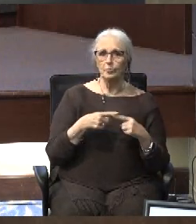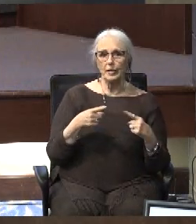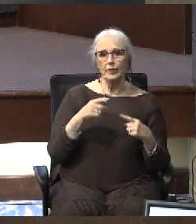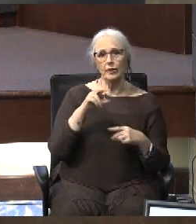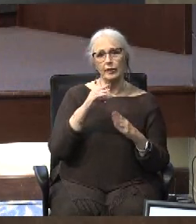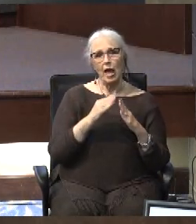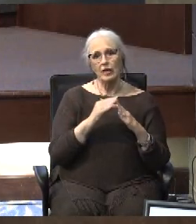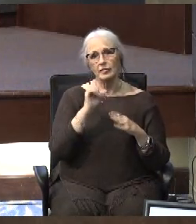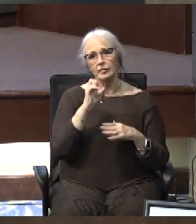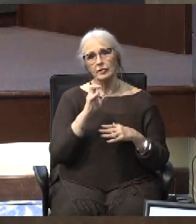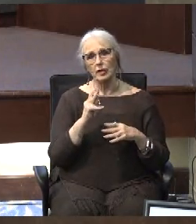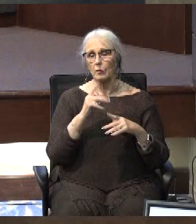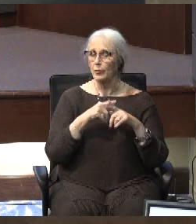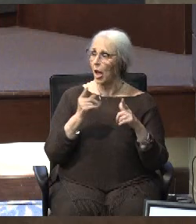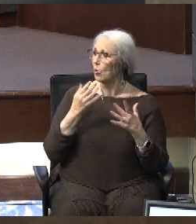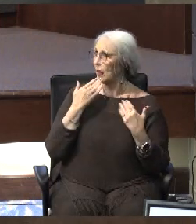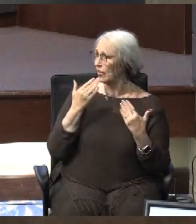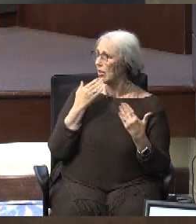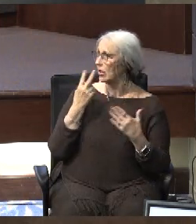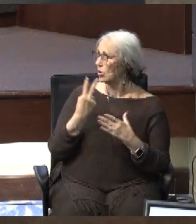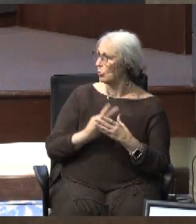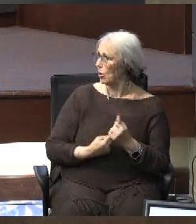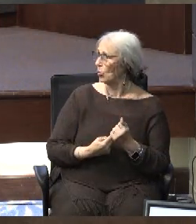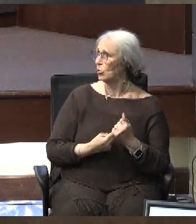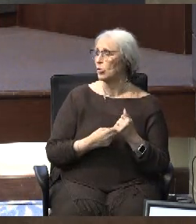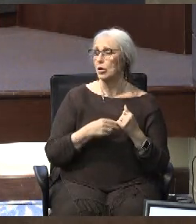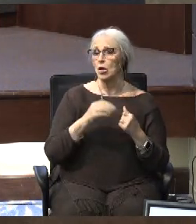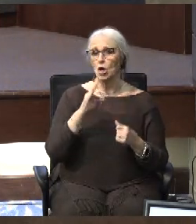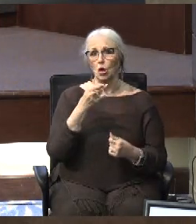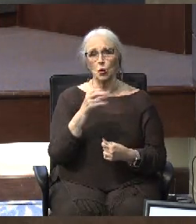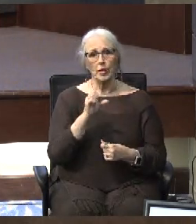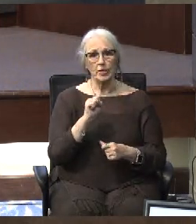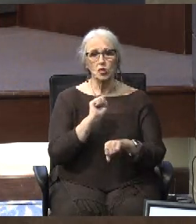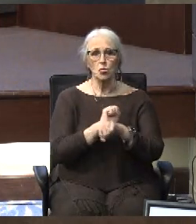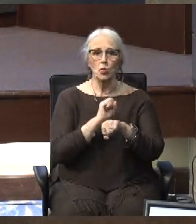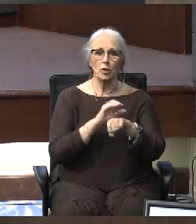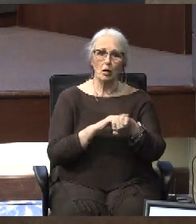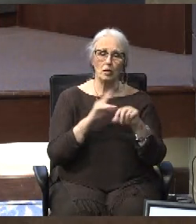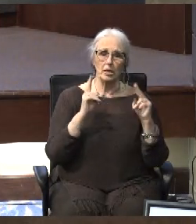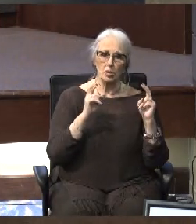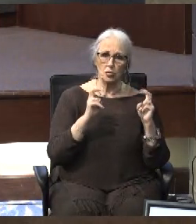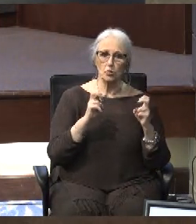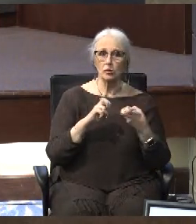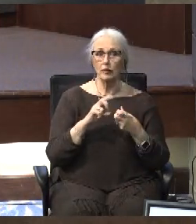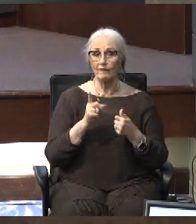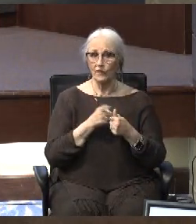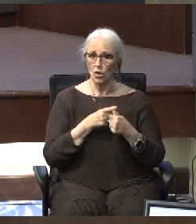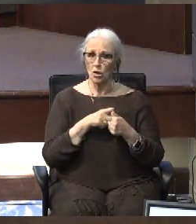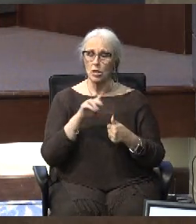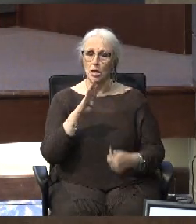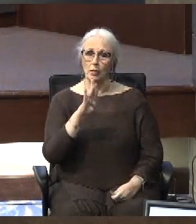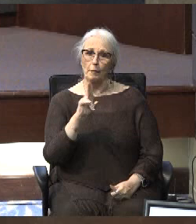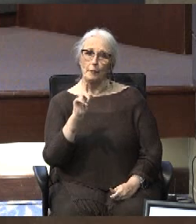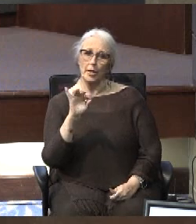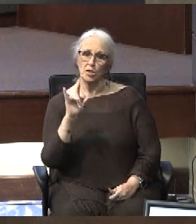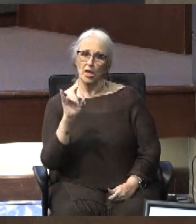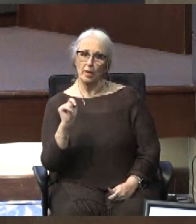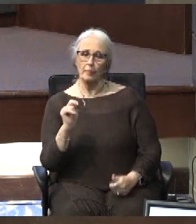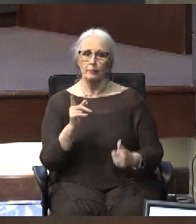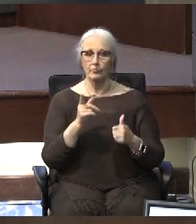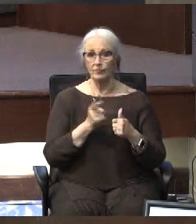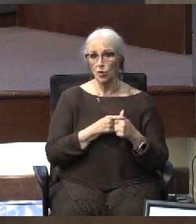I want to thank both of you, Chris and Renisha, for your work on this issue. The first thing was the budget. And my question